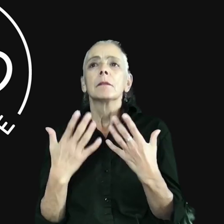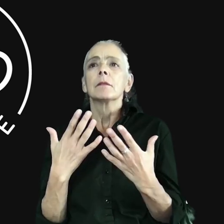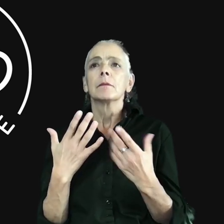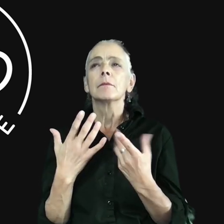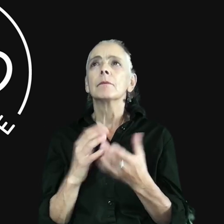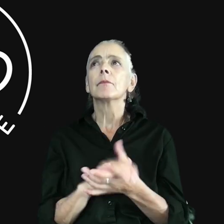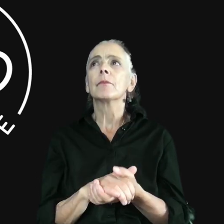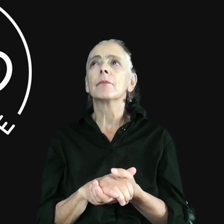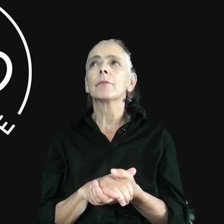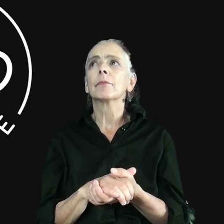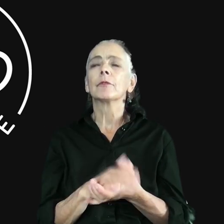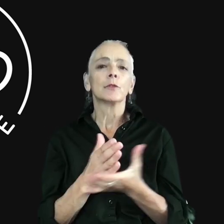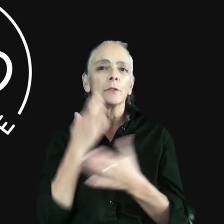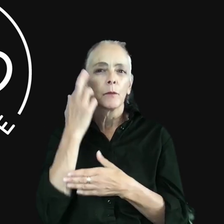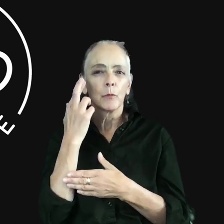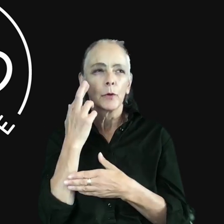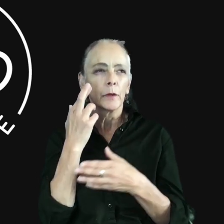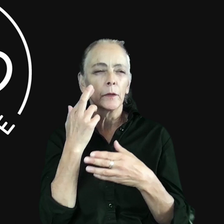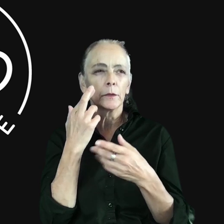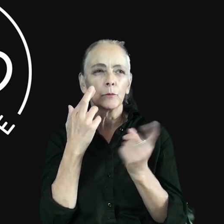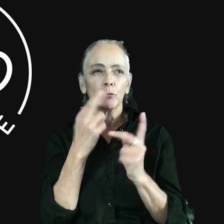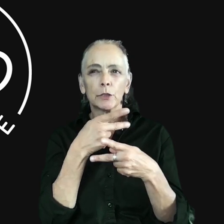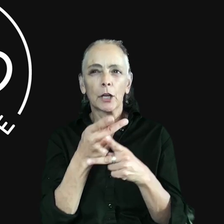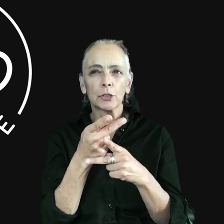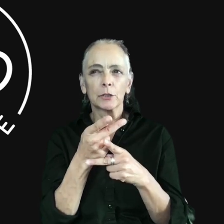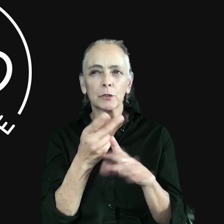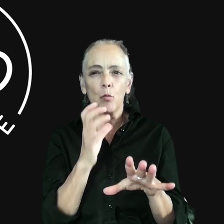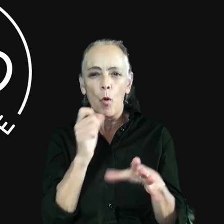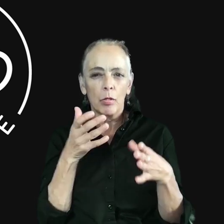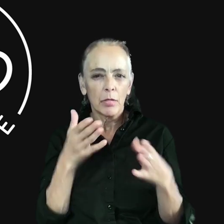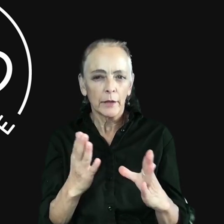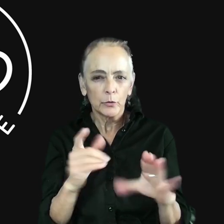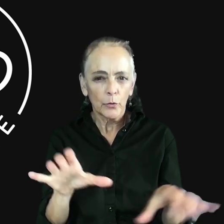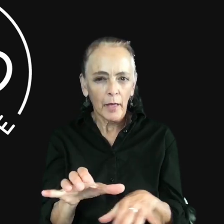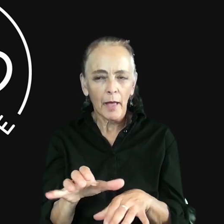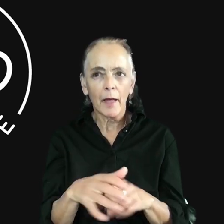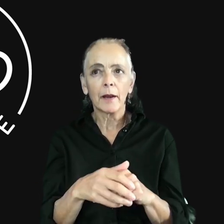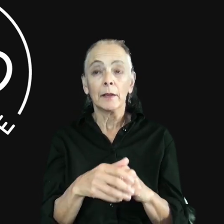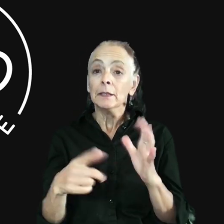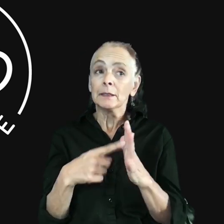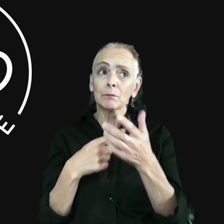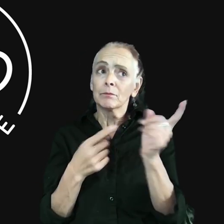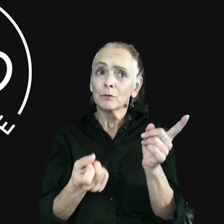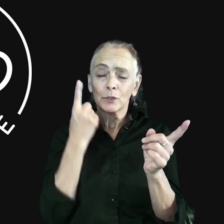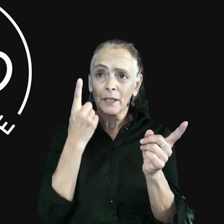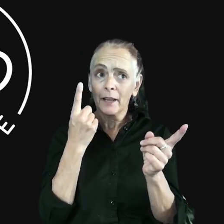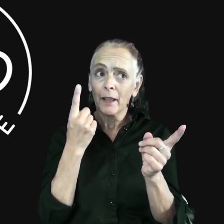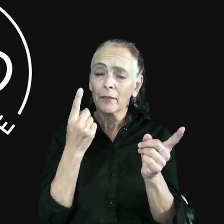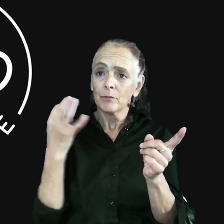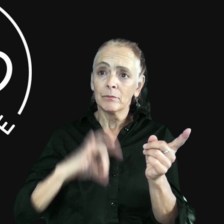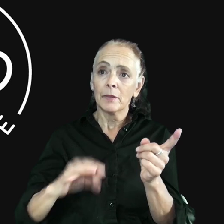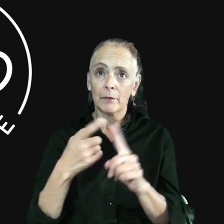the for some reason the productions won't really let you do that or say oh no we don't do that et cetera because sometimes they don't understand the value that they can